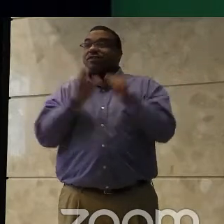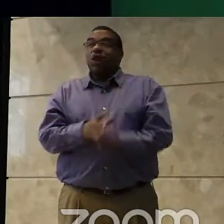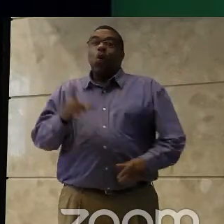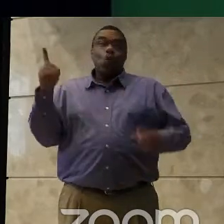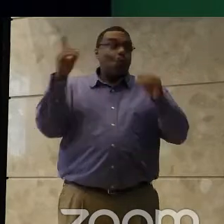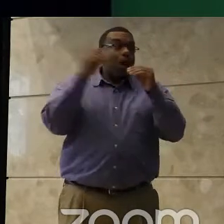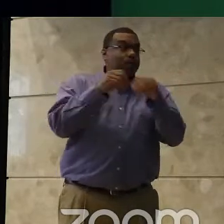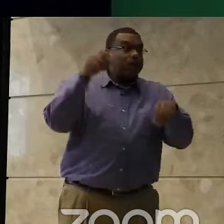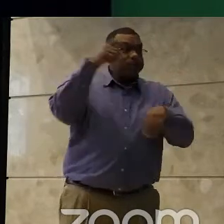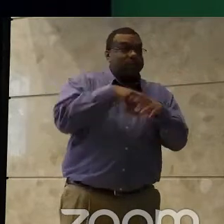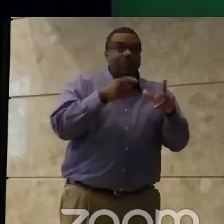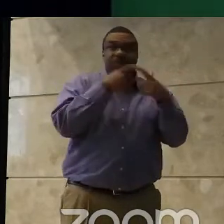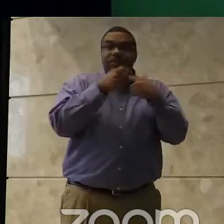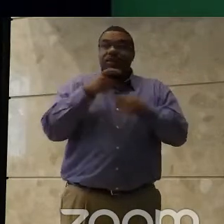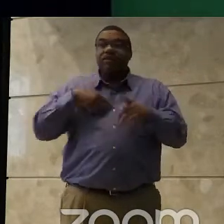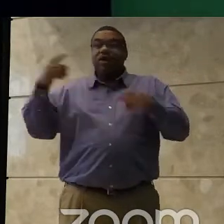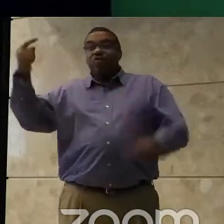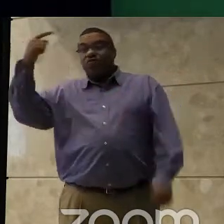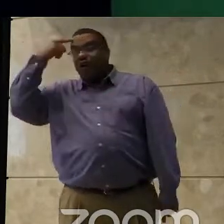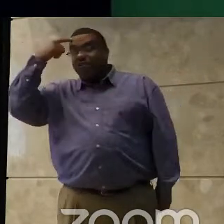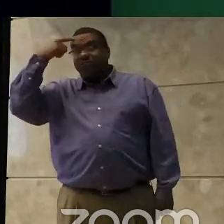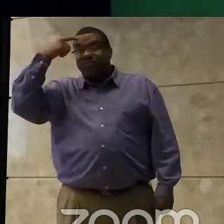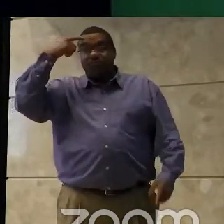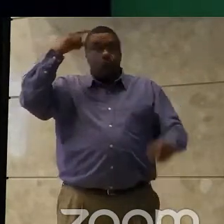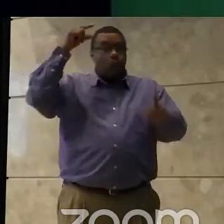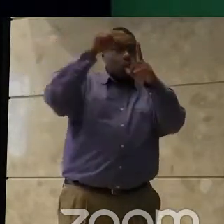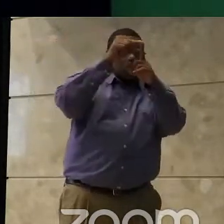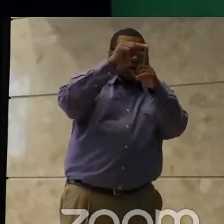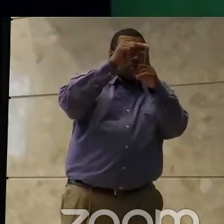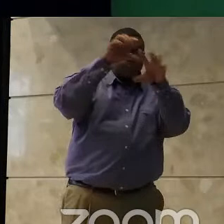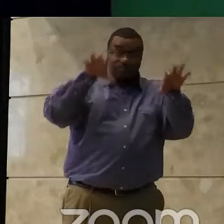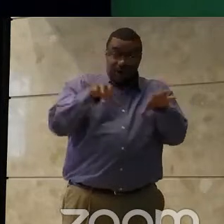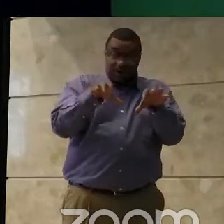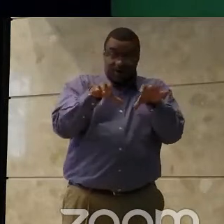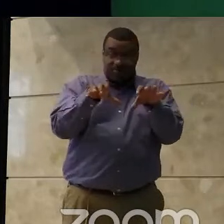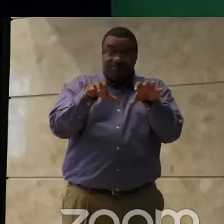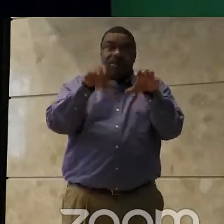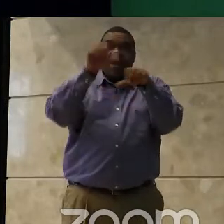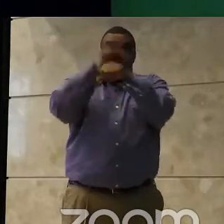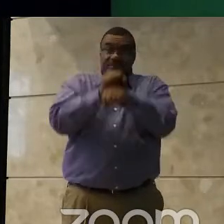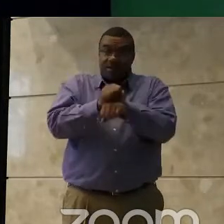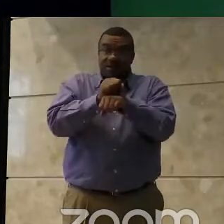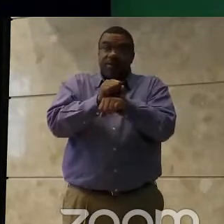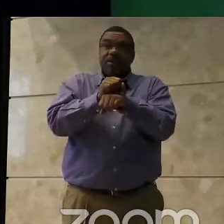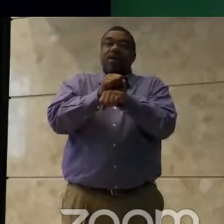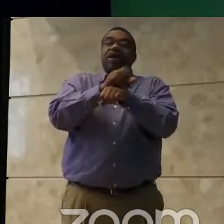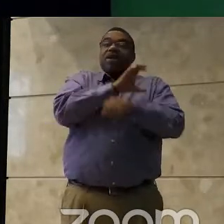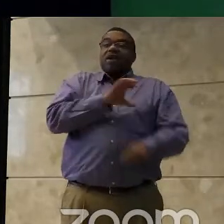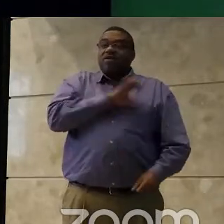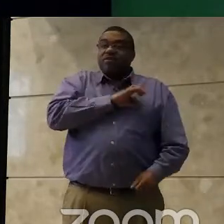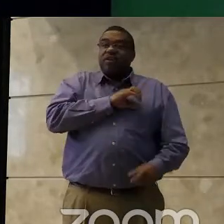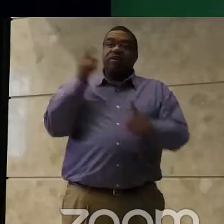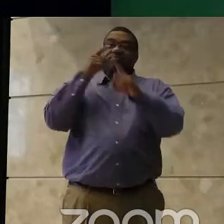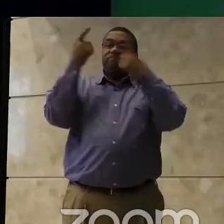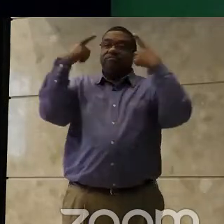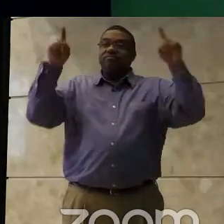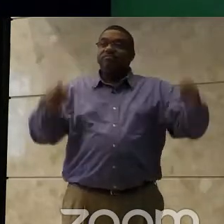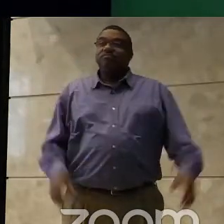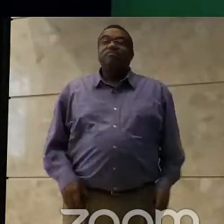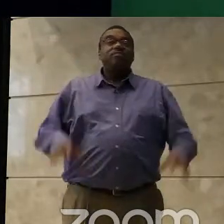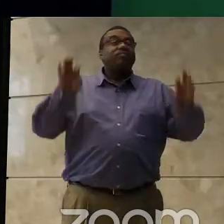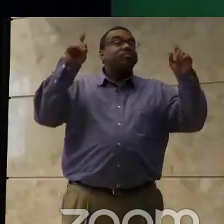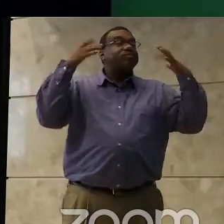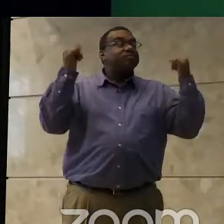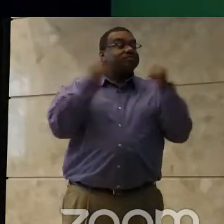more time to say it, and then we have the test. Thoughts, words, actions, habits, character, destiny. Okay, here we